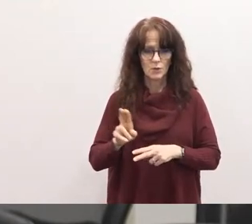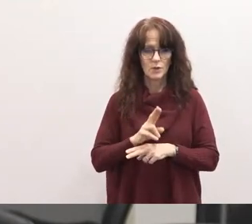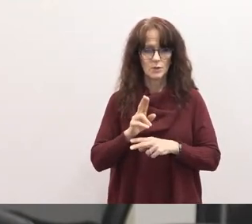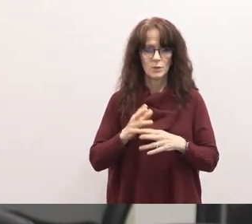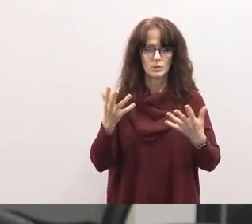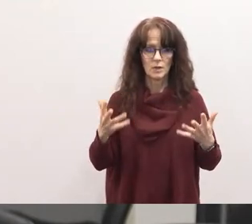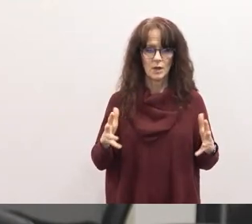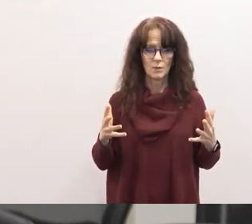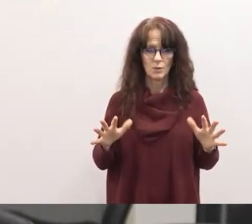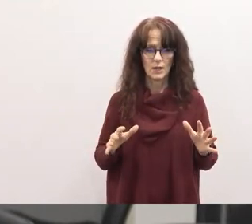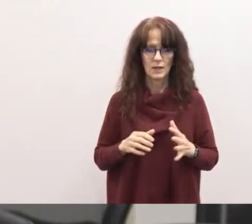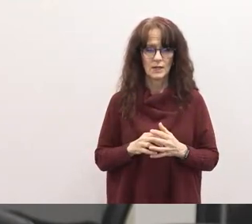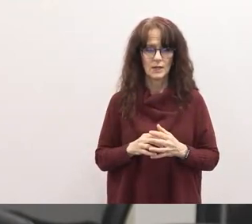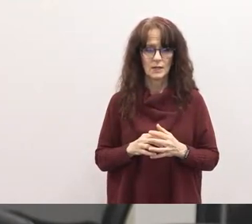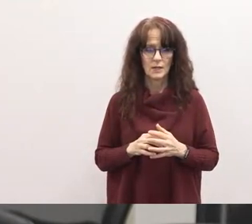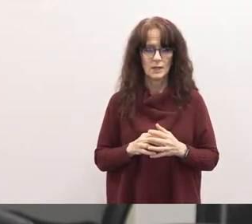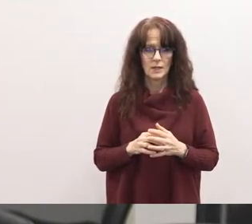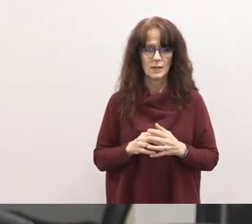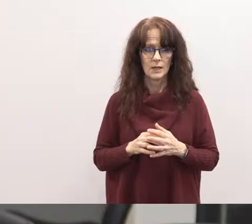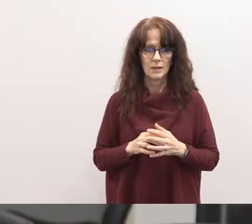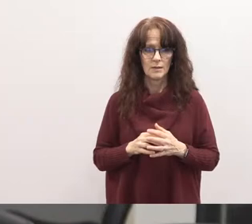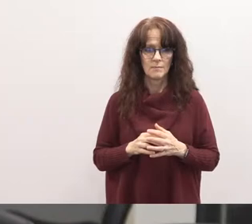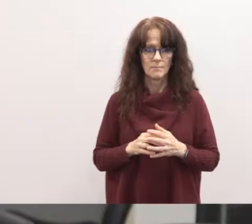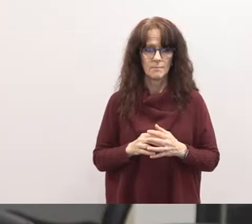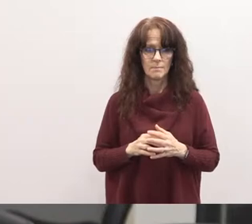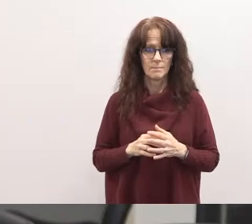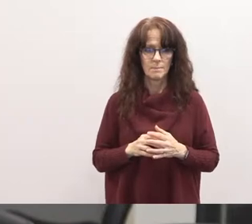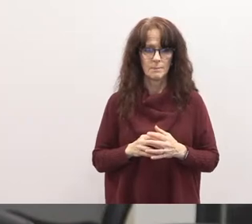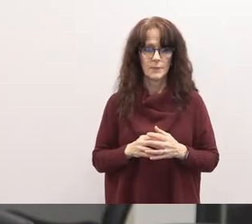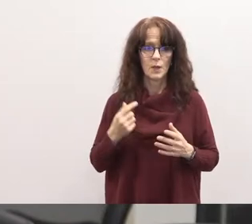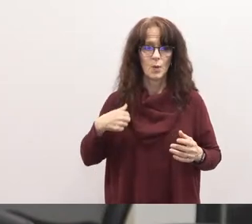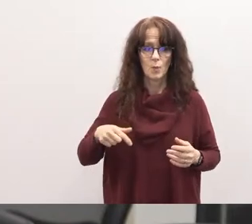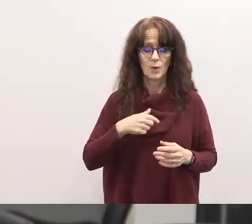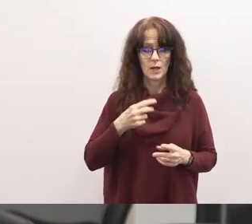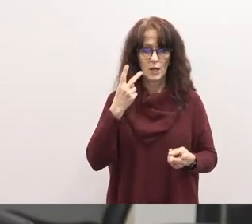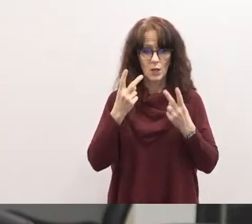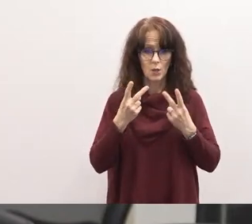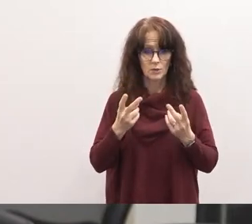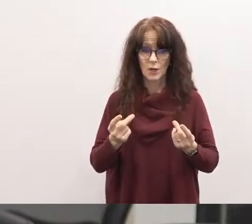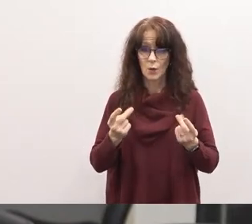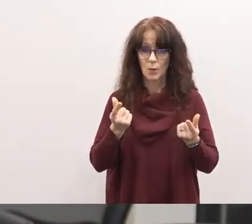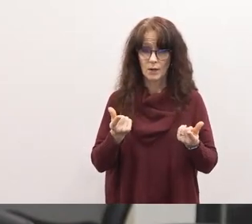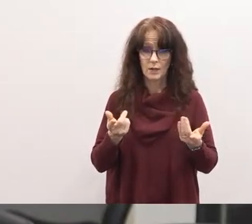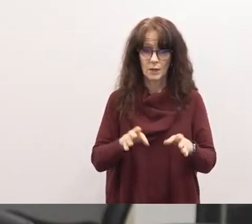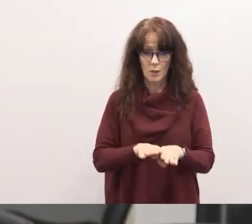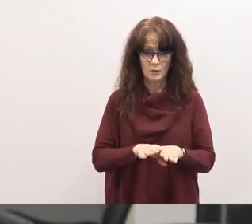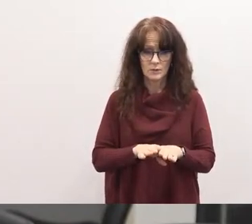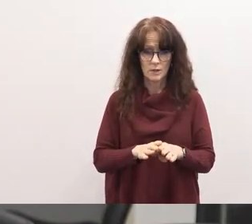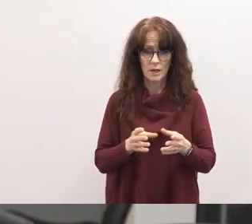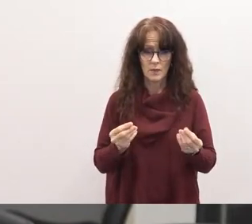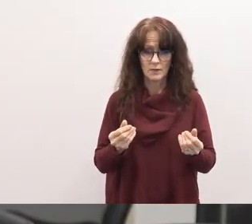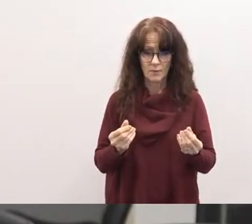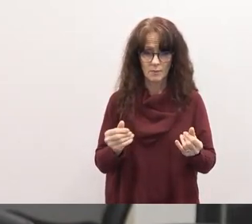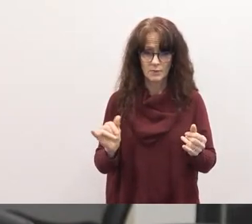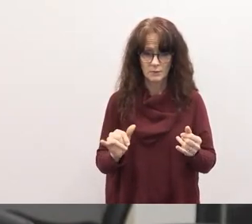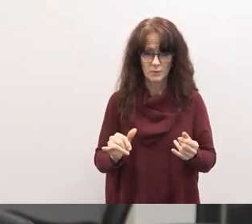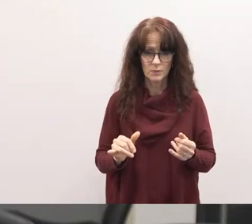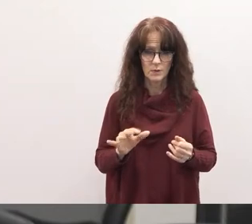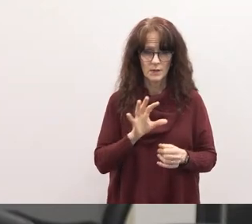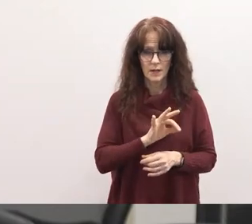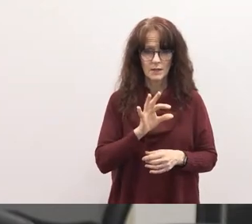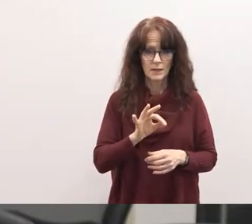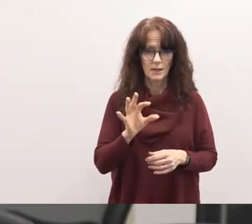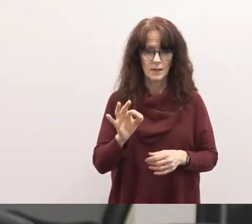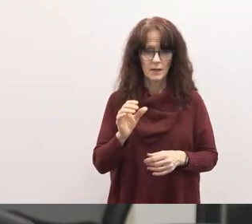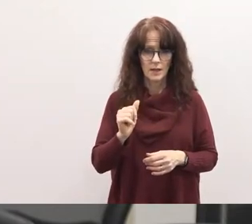already. And then in closing, we would look at quick closes on these particular properties. So for